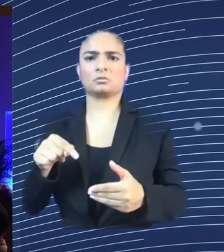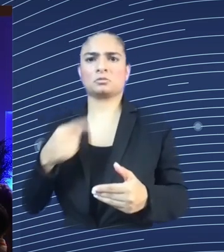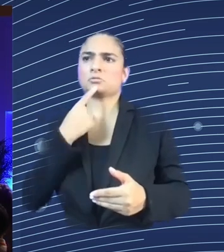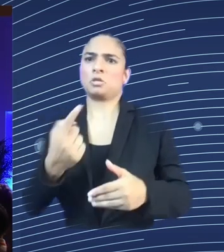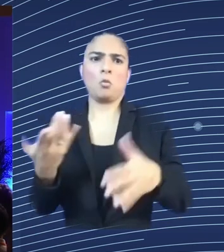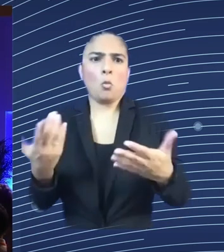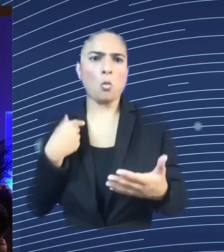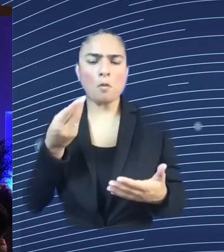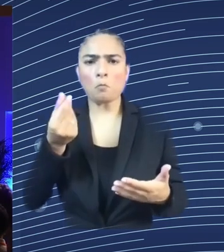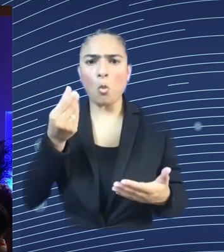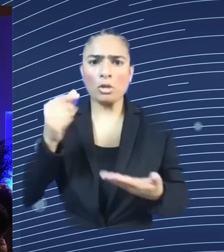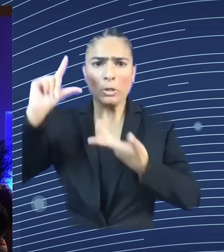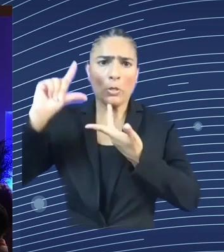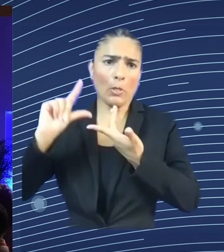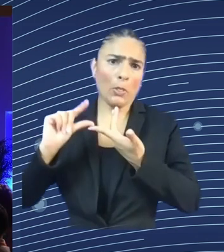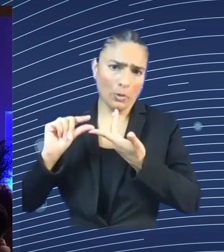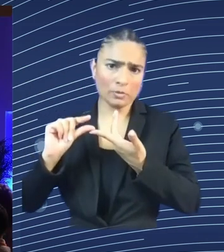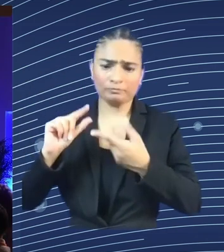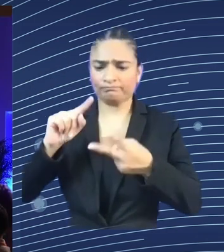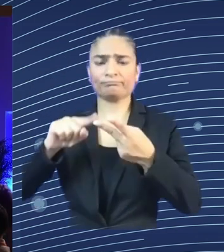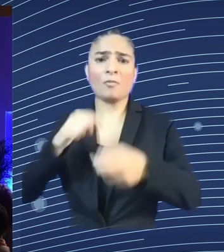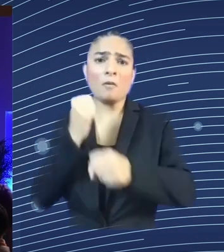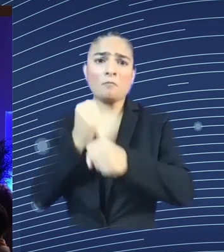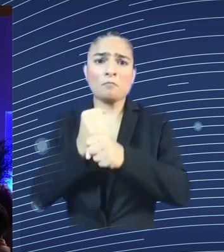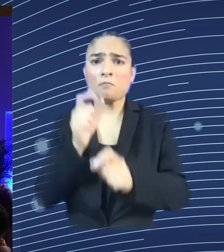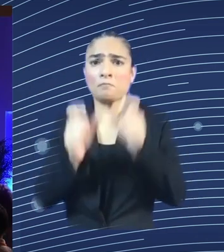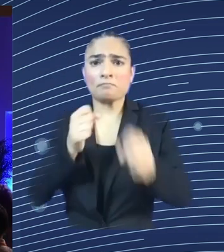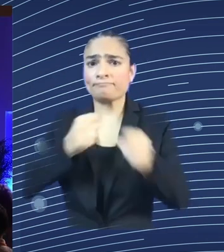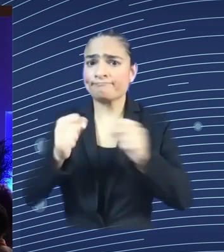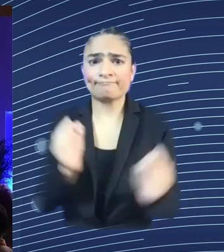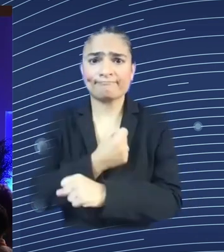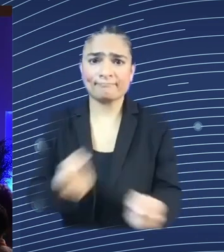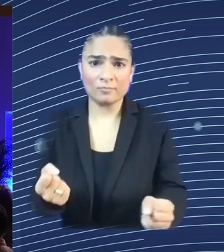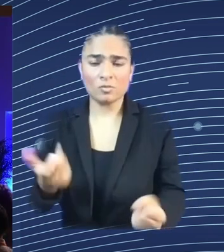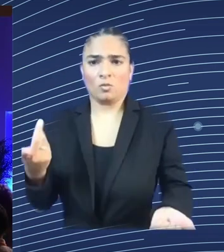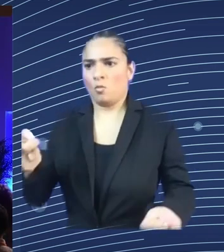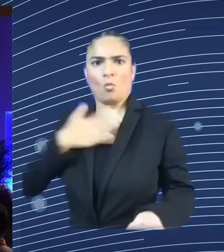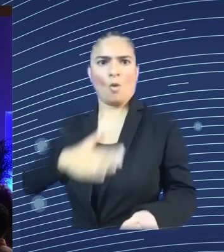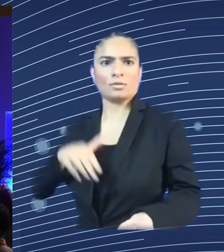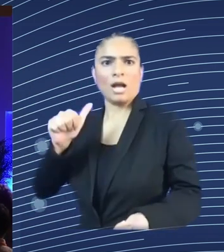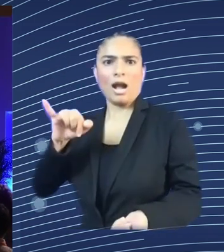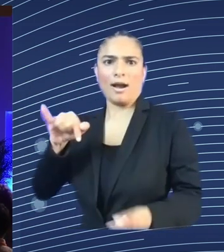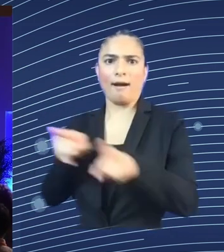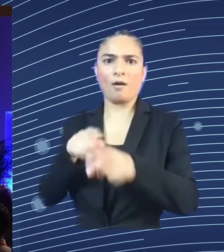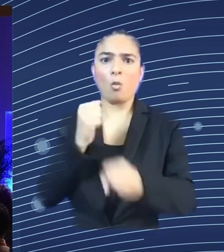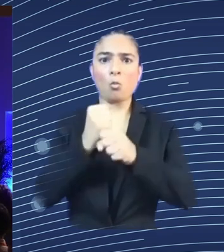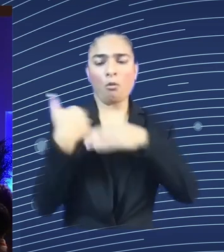and be able to deal with the workload and not be super late, like a lot of administrations are, like justice is in Belgium.